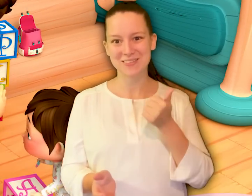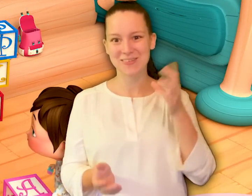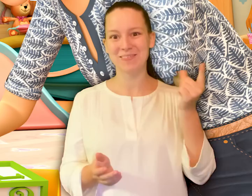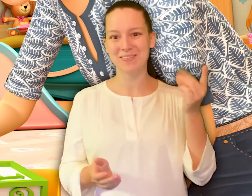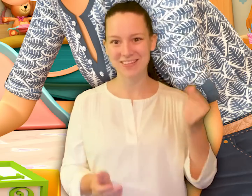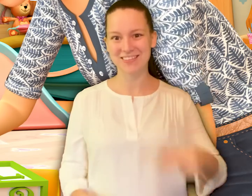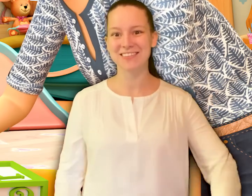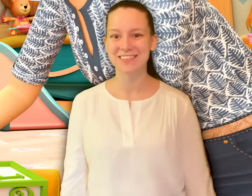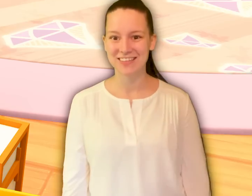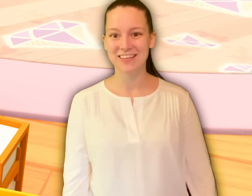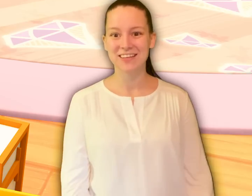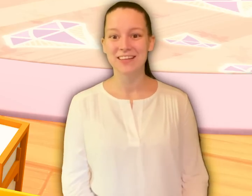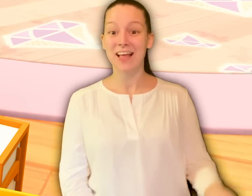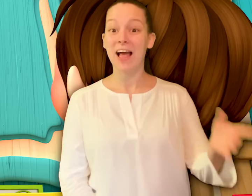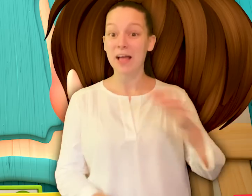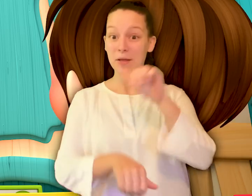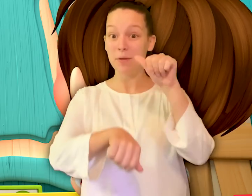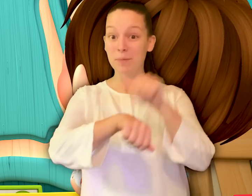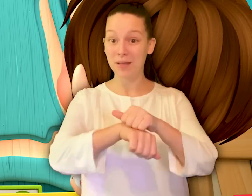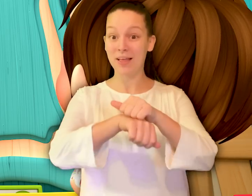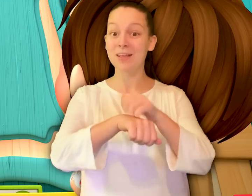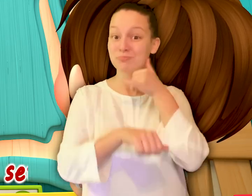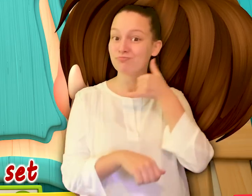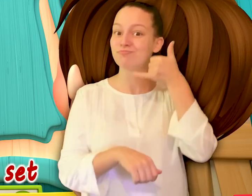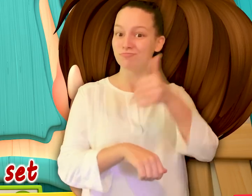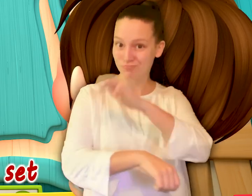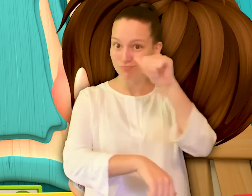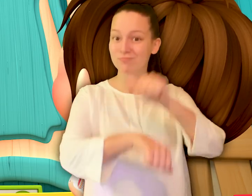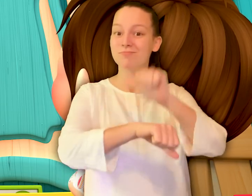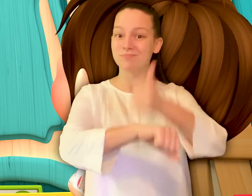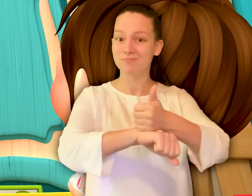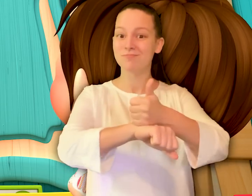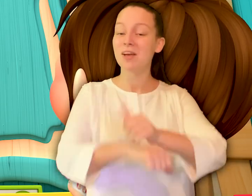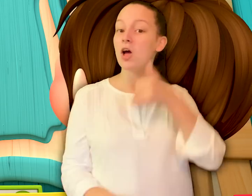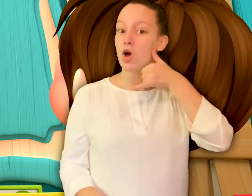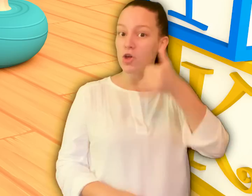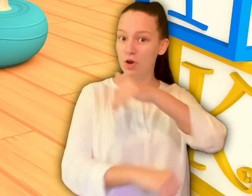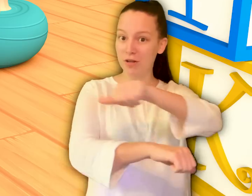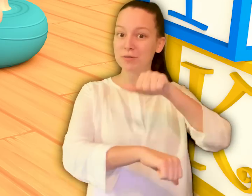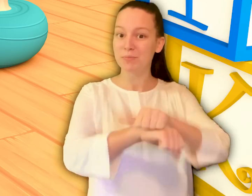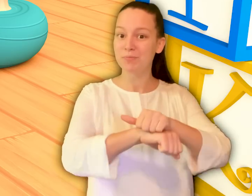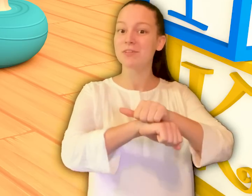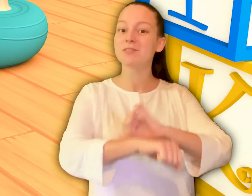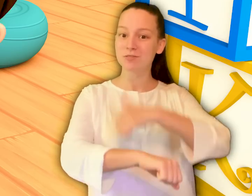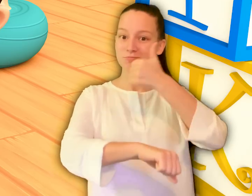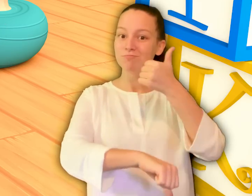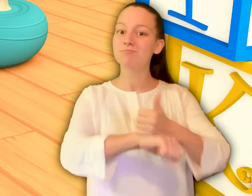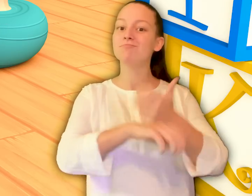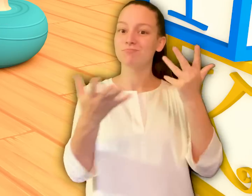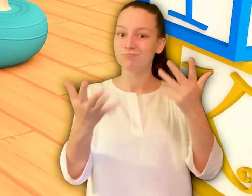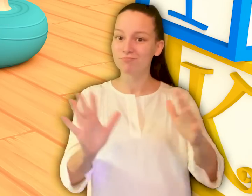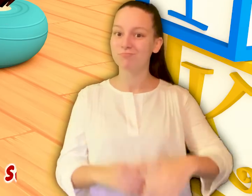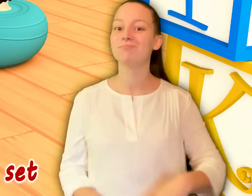vet my sweet puppy made an appointment and it was set it was set it was set we